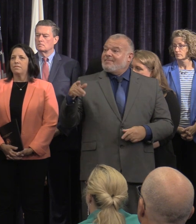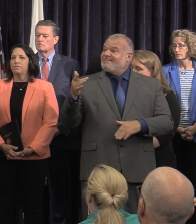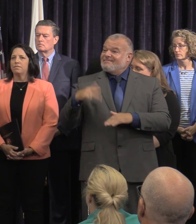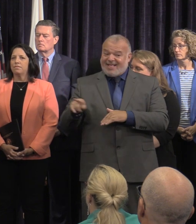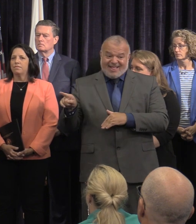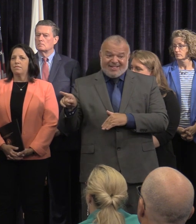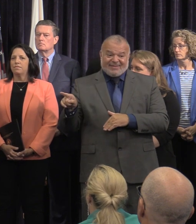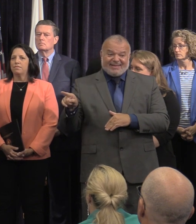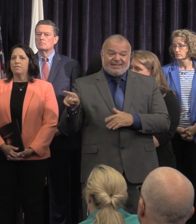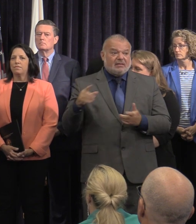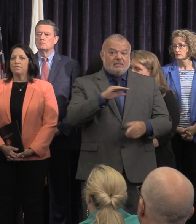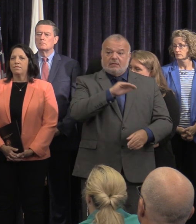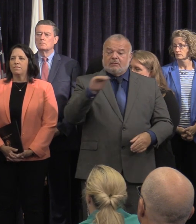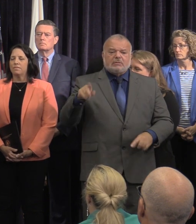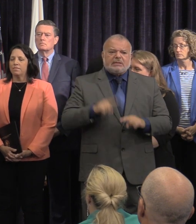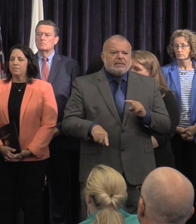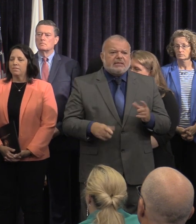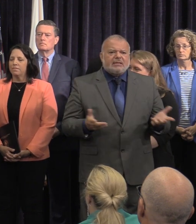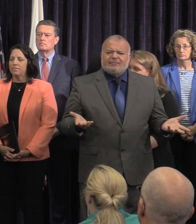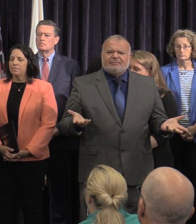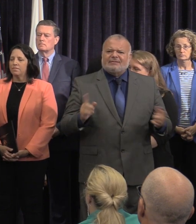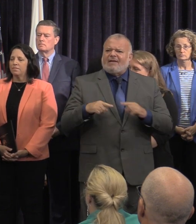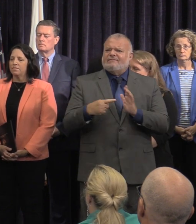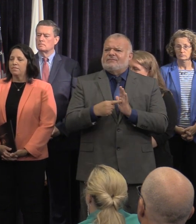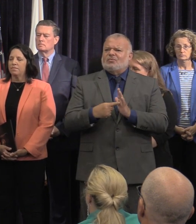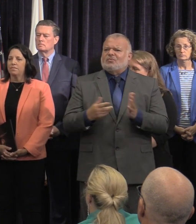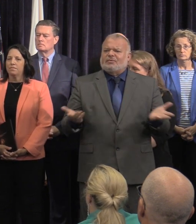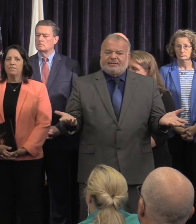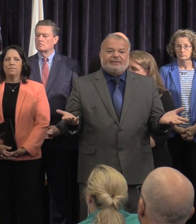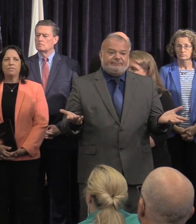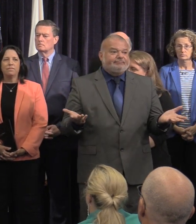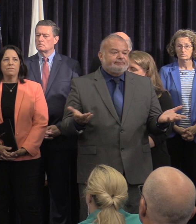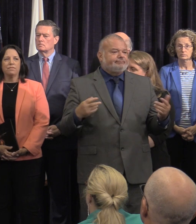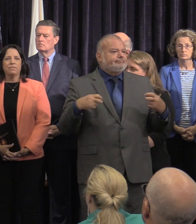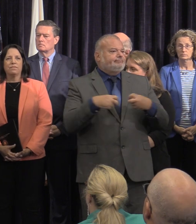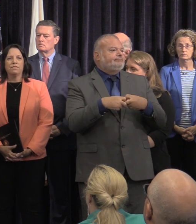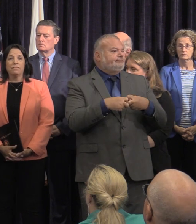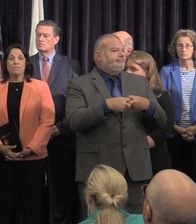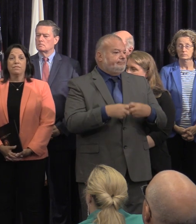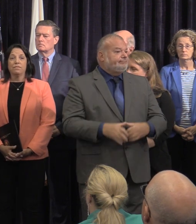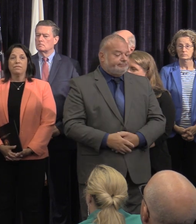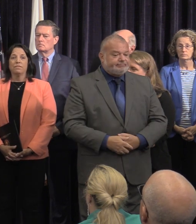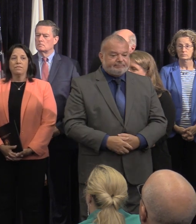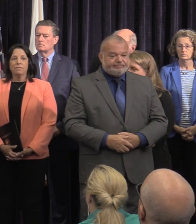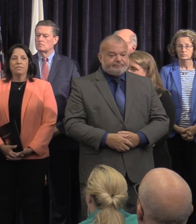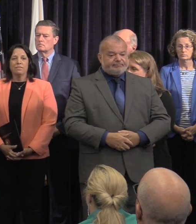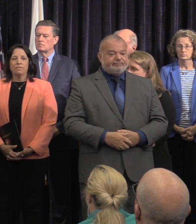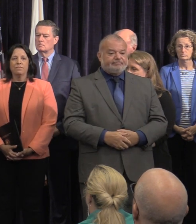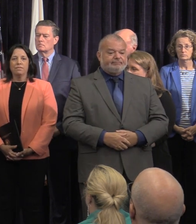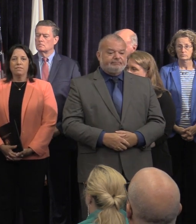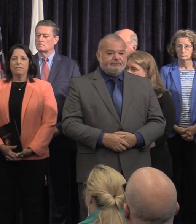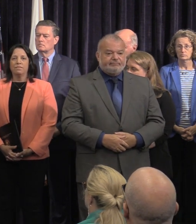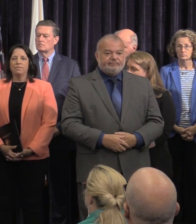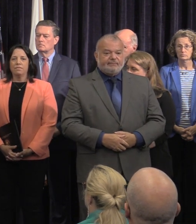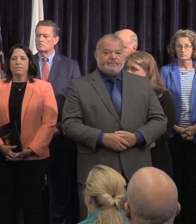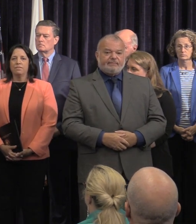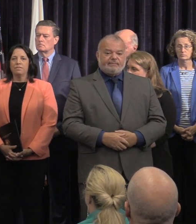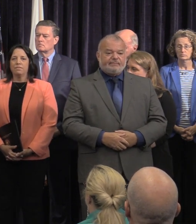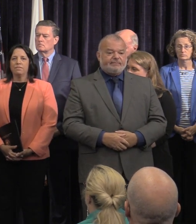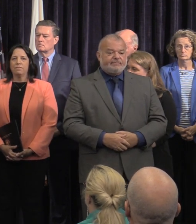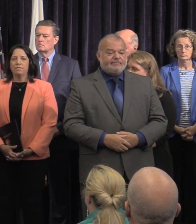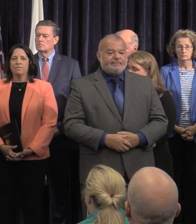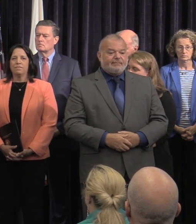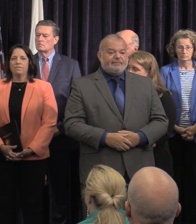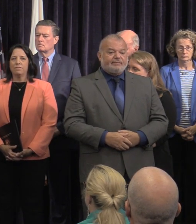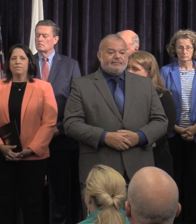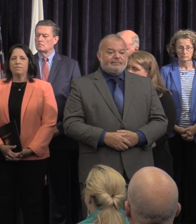this. So instead, we've been expanding and continuing to look for housing and shelter opportunities,